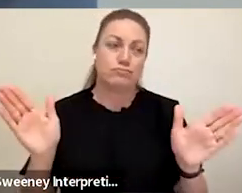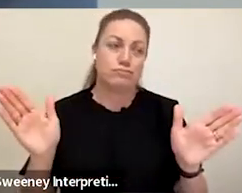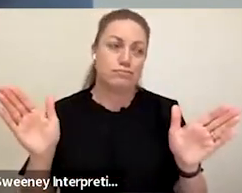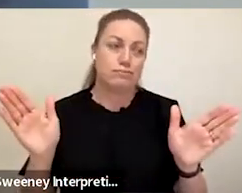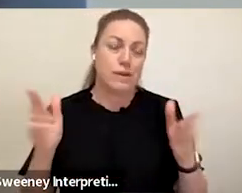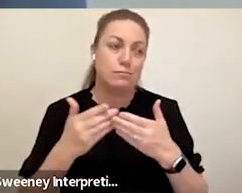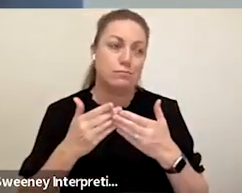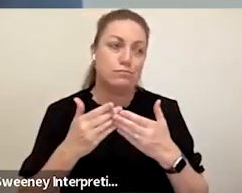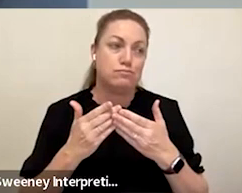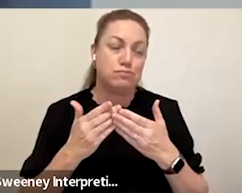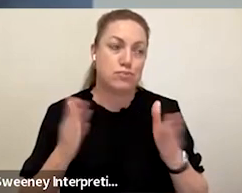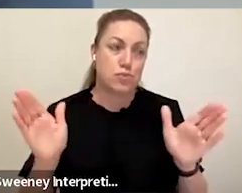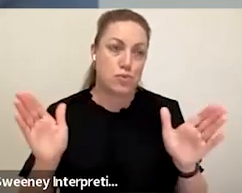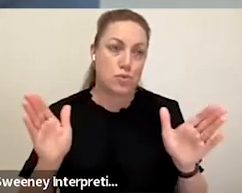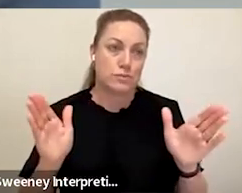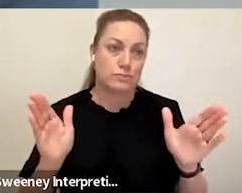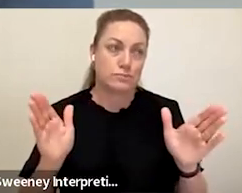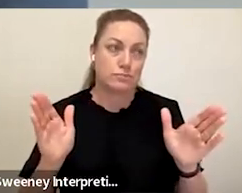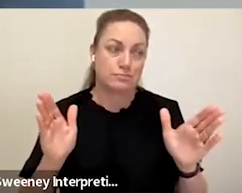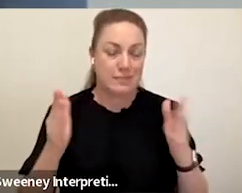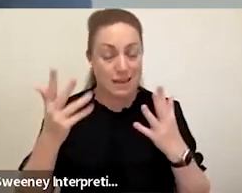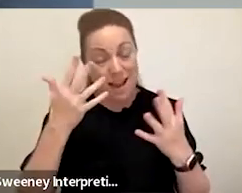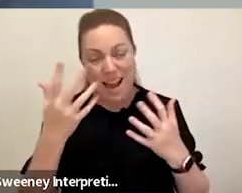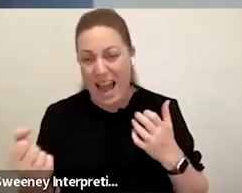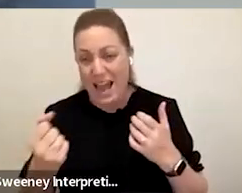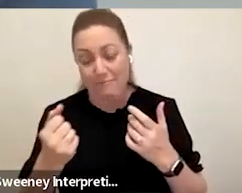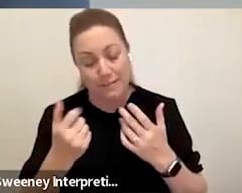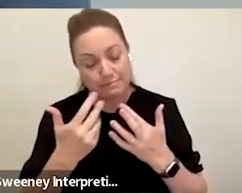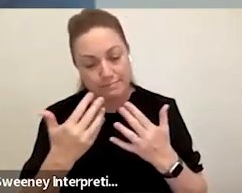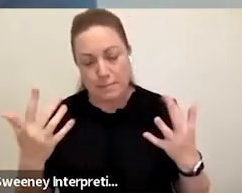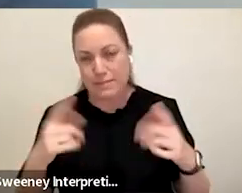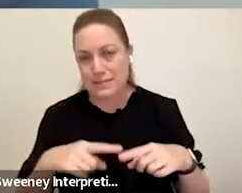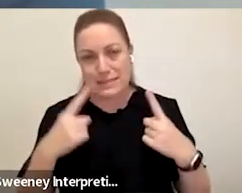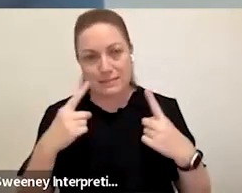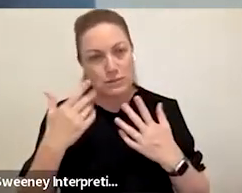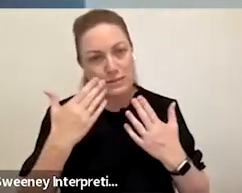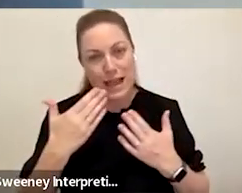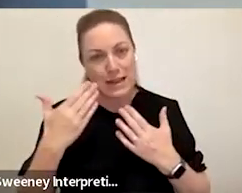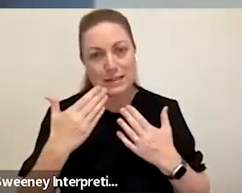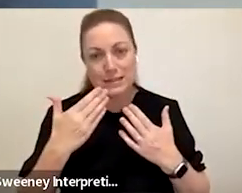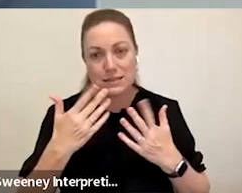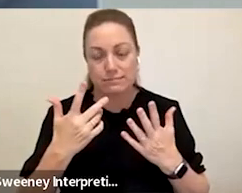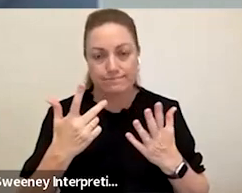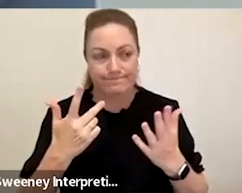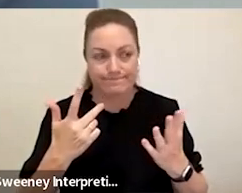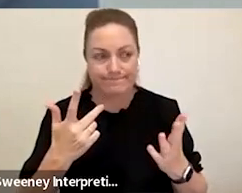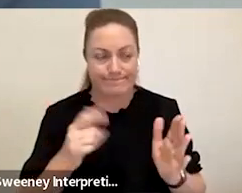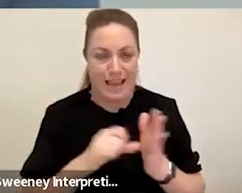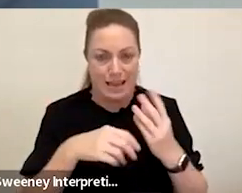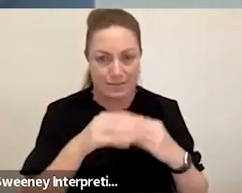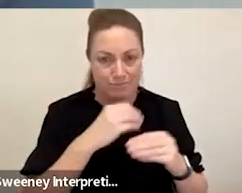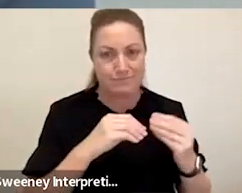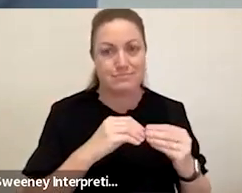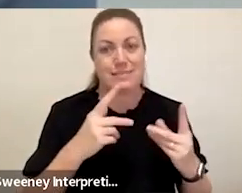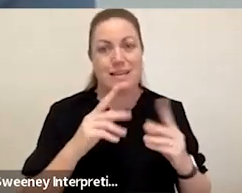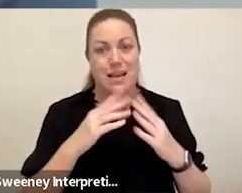on hand, there are a number of global studies which will show you, and they're from economic studies from organisations like the World Bank and the